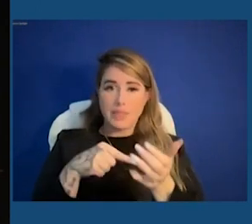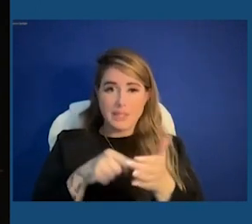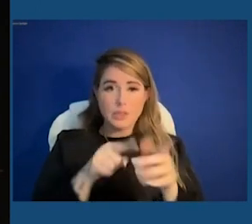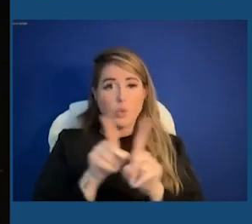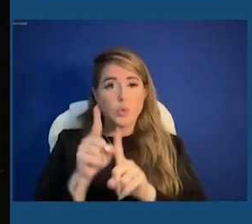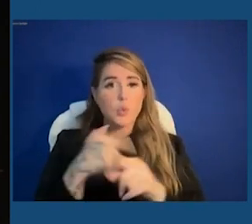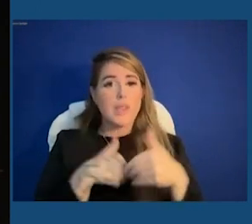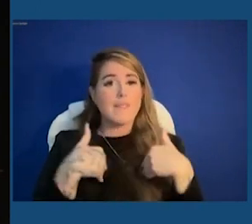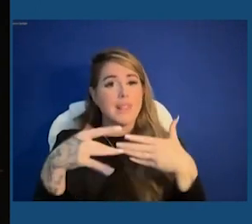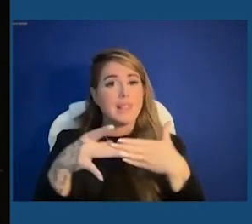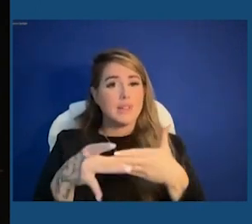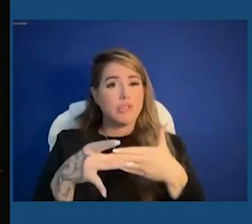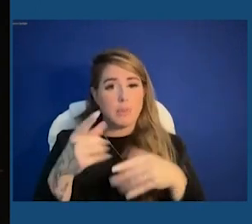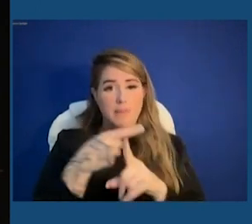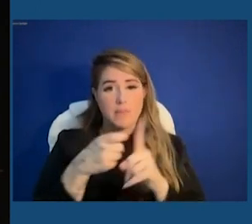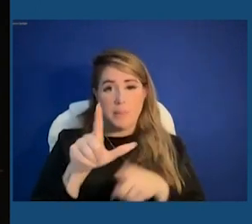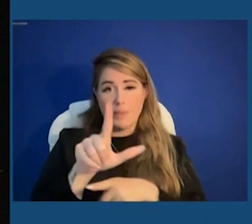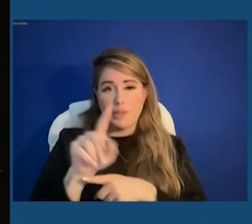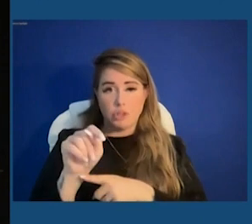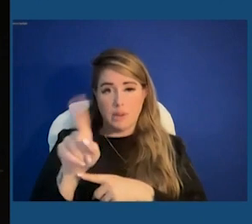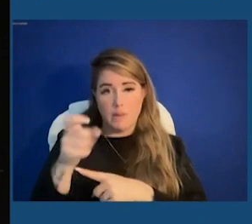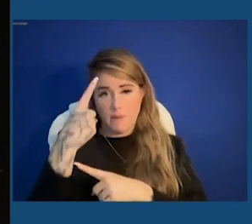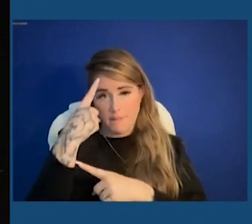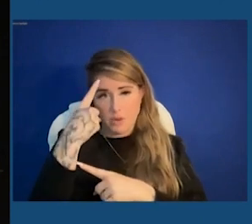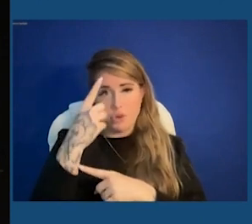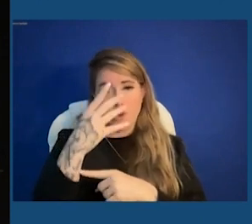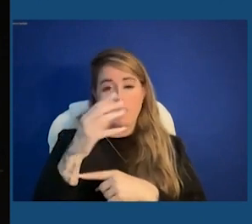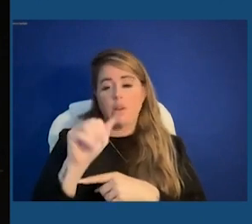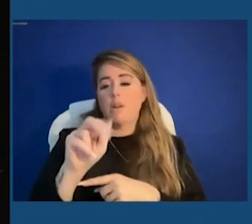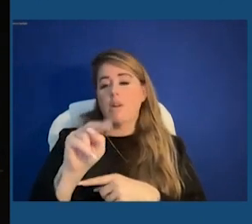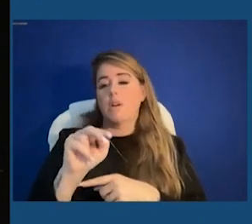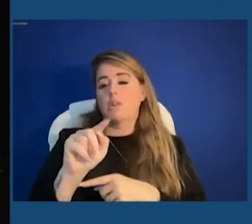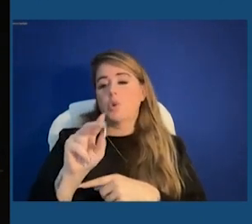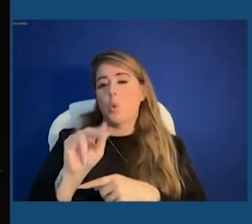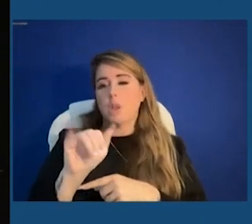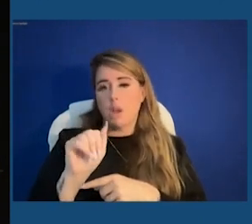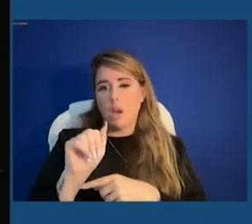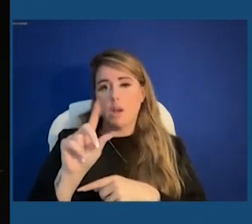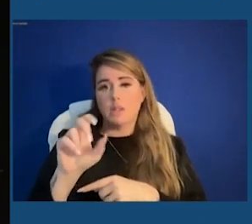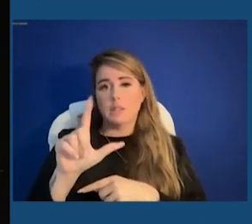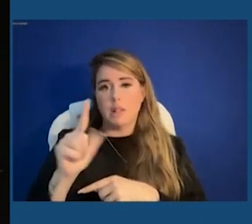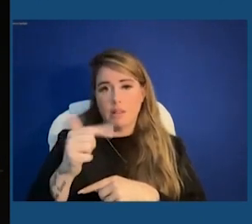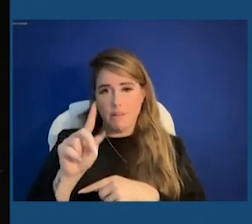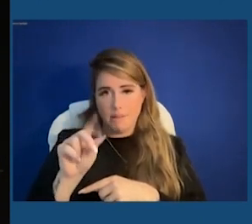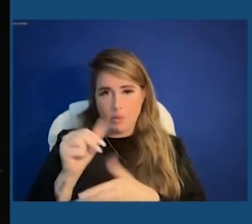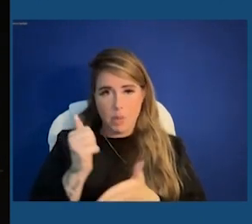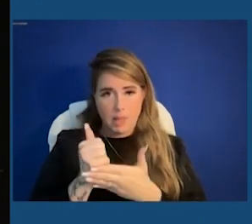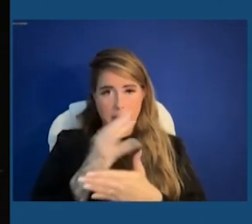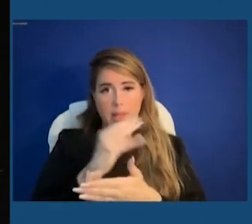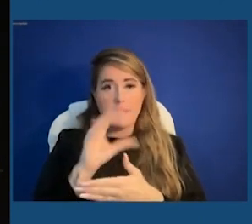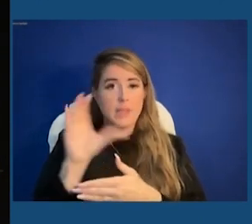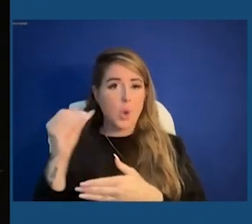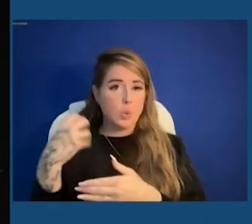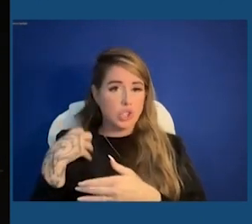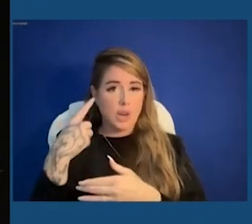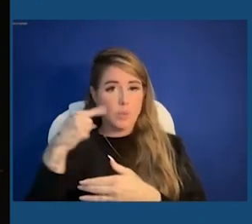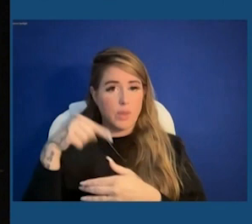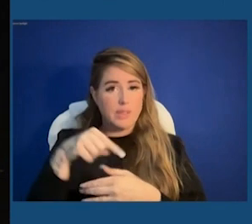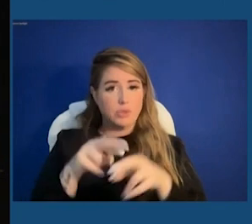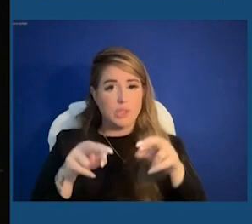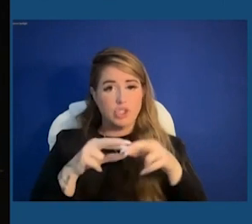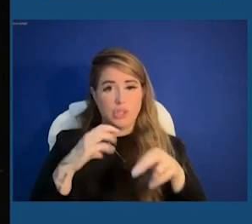of Lieutenant Governor Antonio Delgado to help us out, to co-chair this regional council. So we